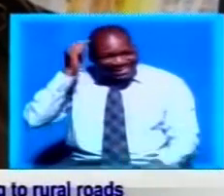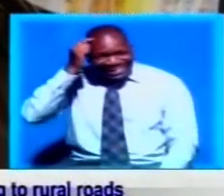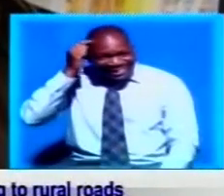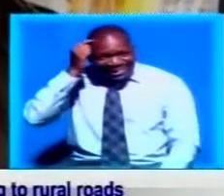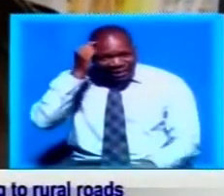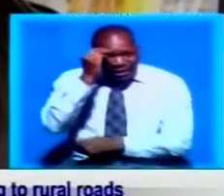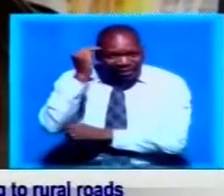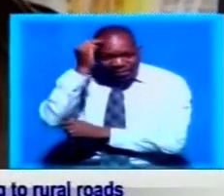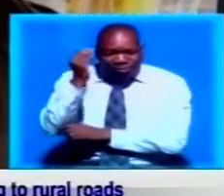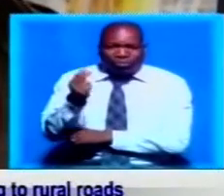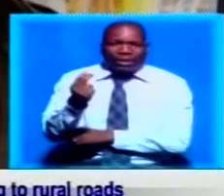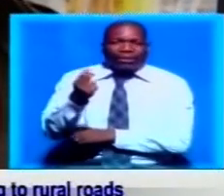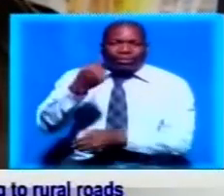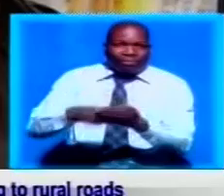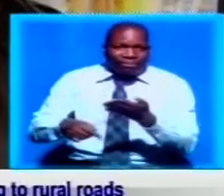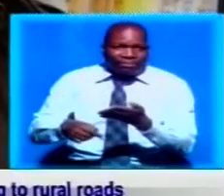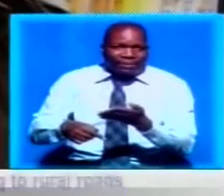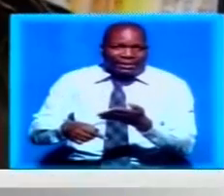is